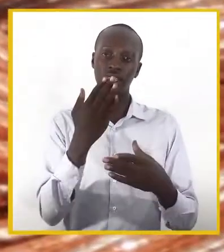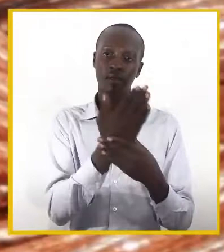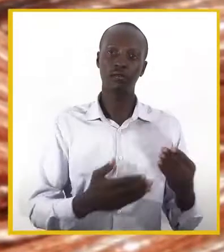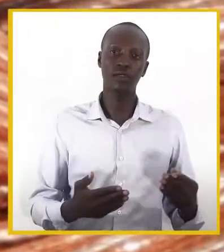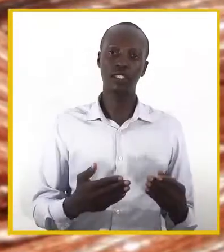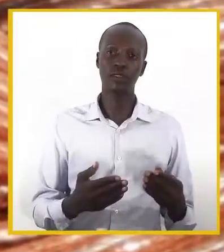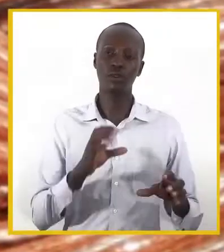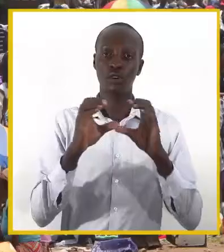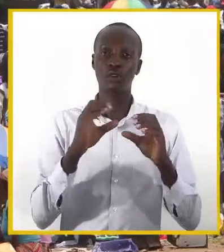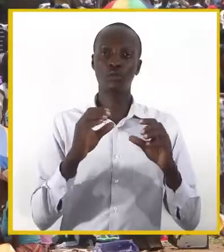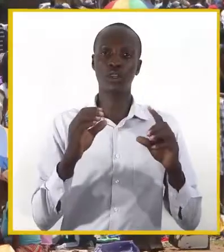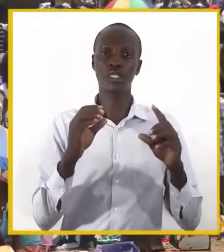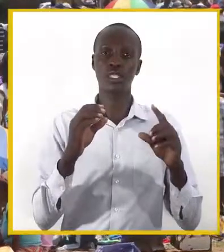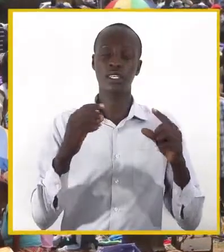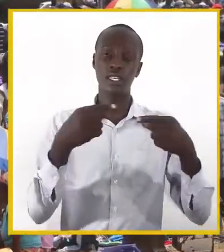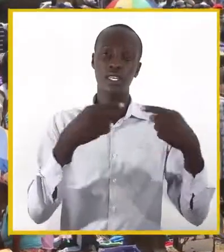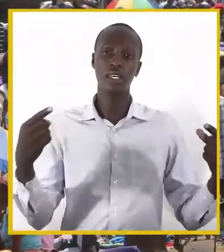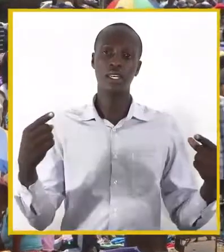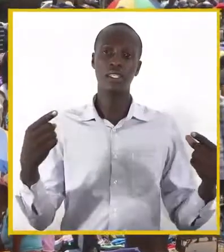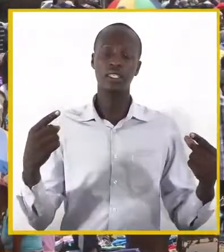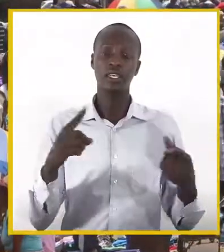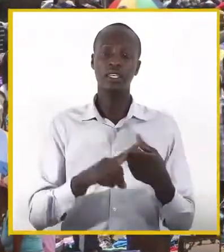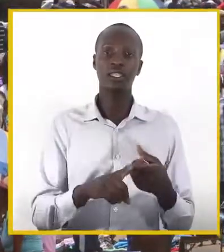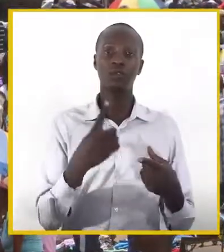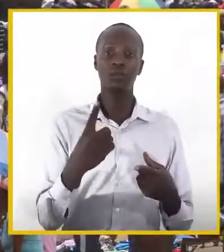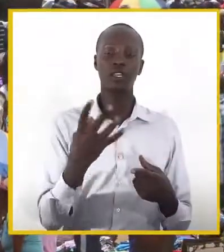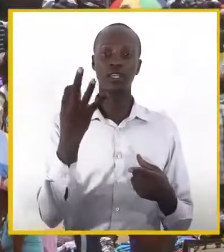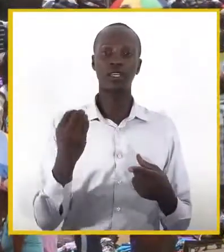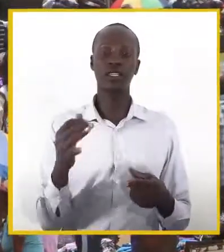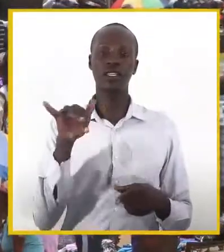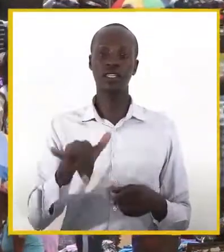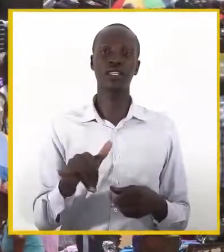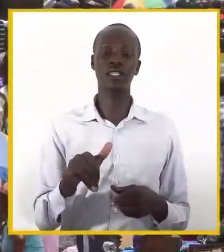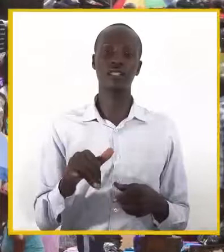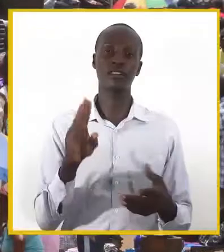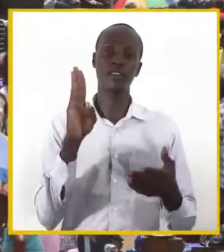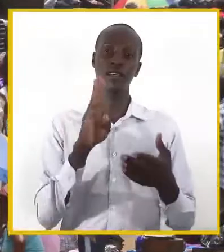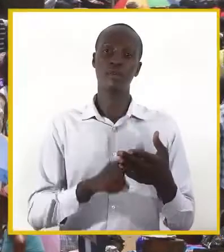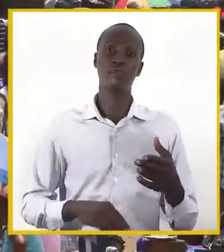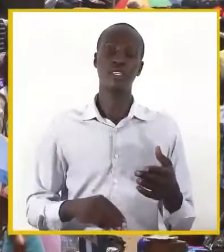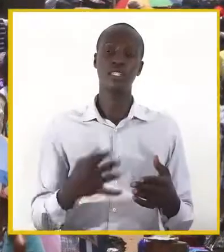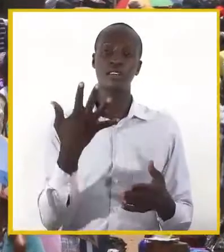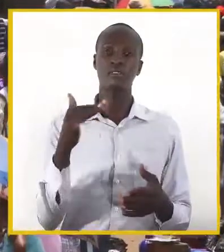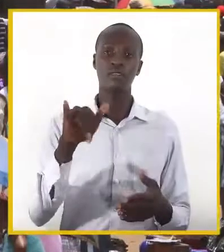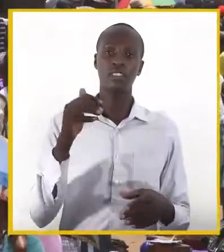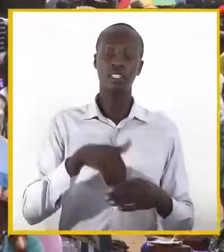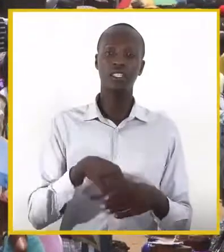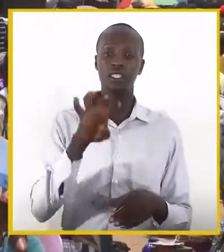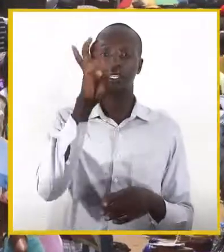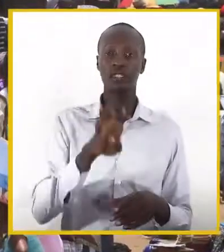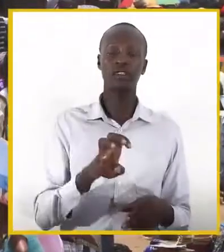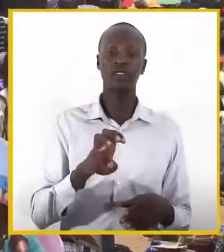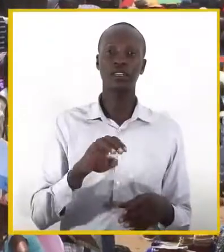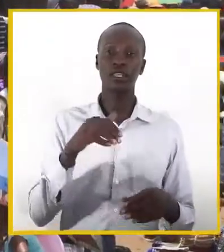transmitter. Aaron Francisco Chibanda, aged 30, was also convicted and sentenced to 5 years imprisonment at